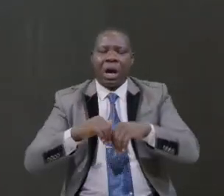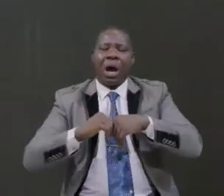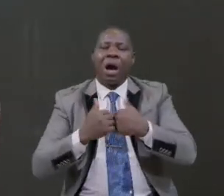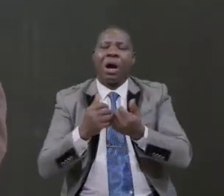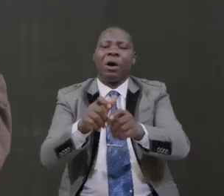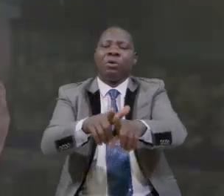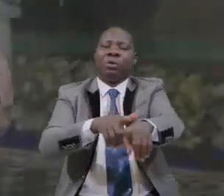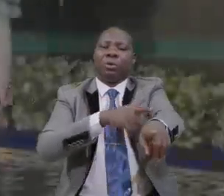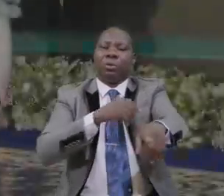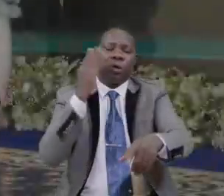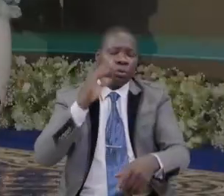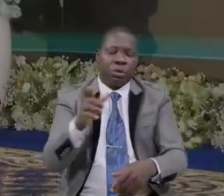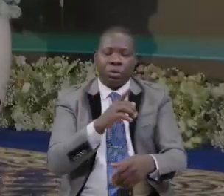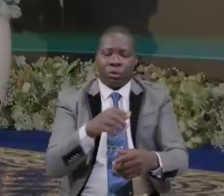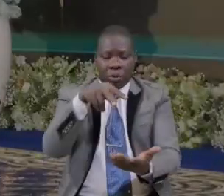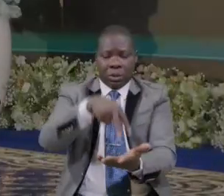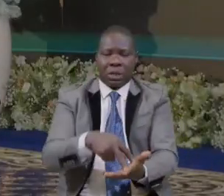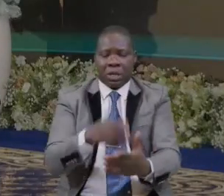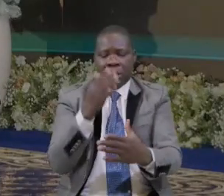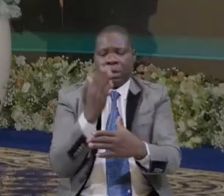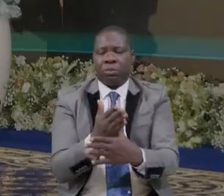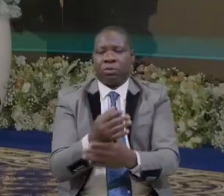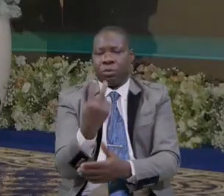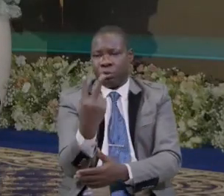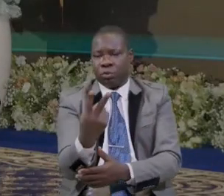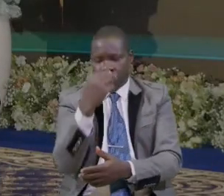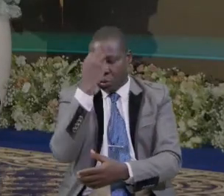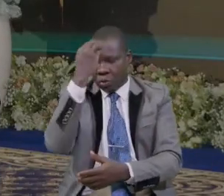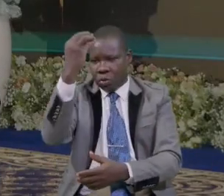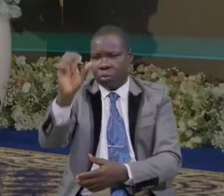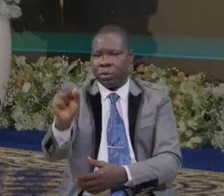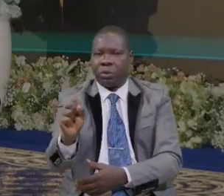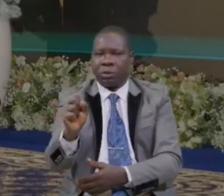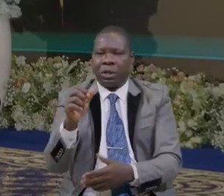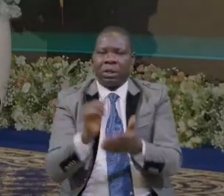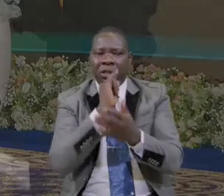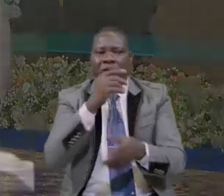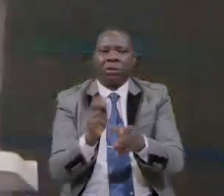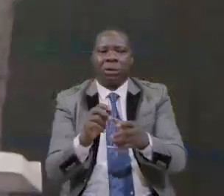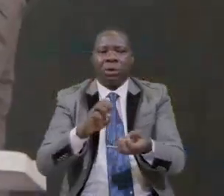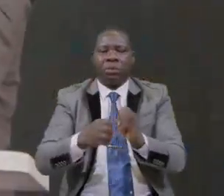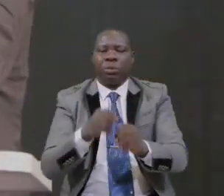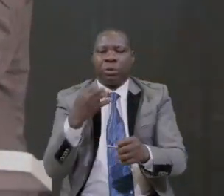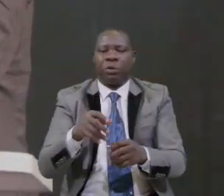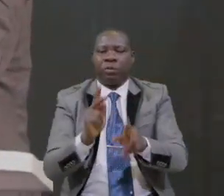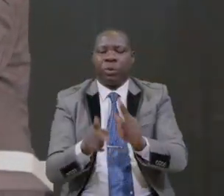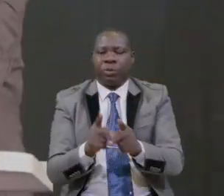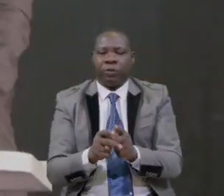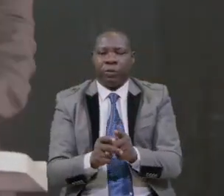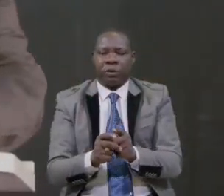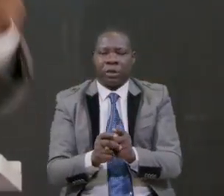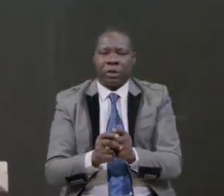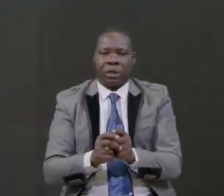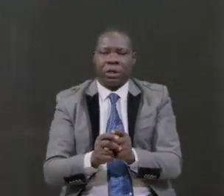halt between two opinions? That's the problem of people. Do we go right? Do we go left? Do we go up? Do we go down?